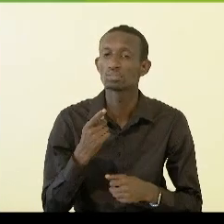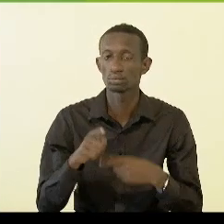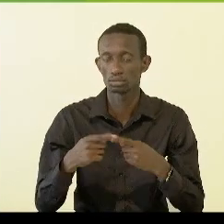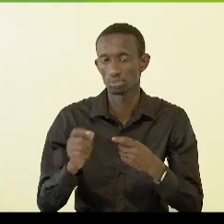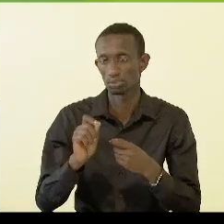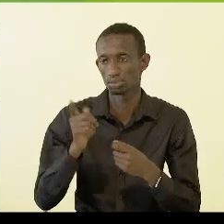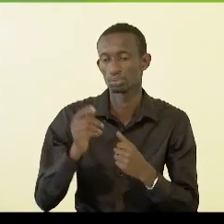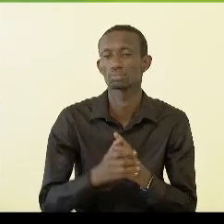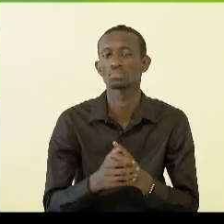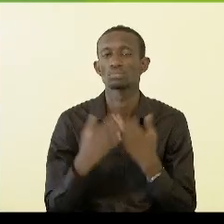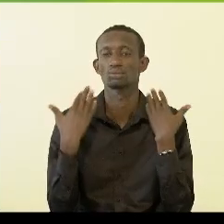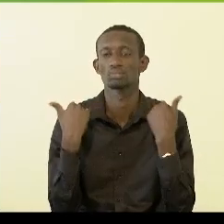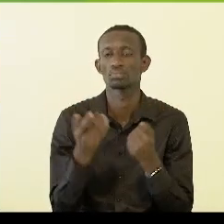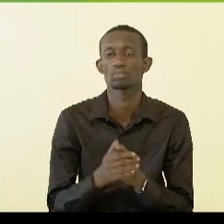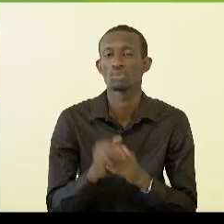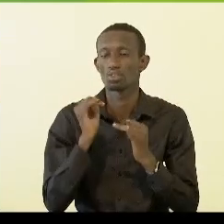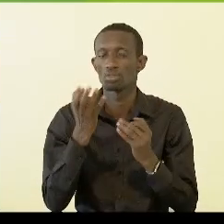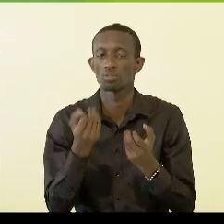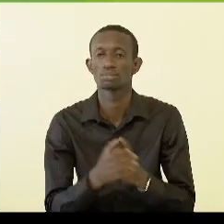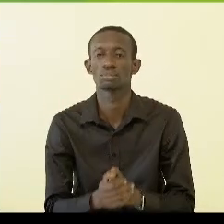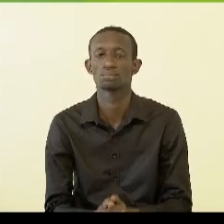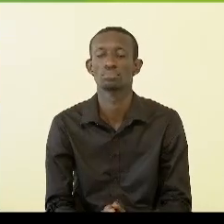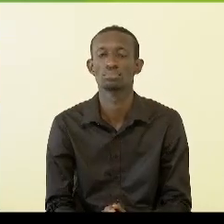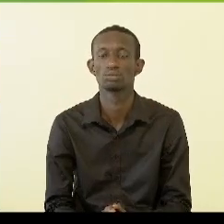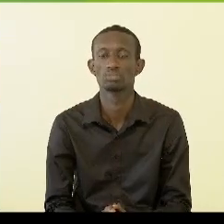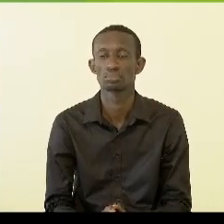take a snapshot of that if you have a